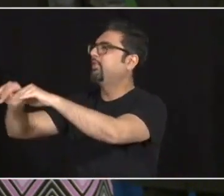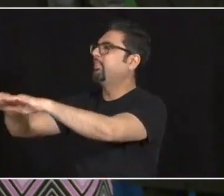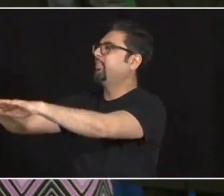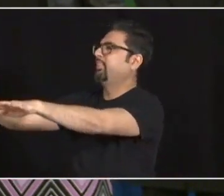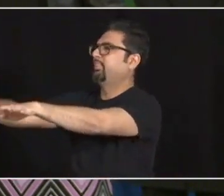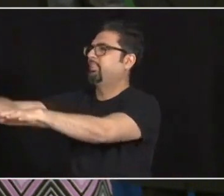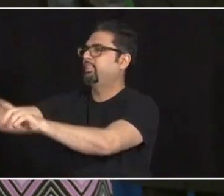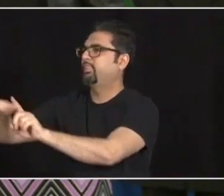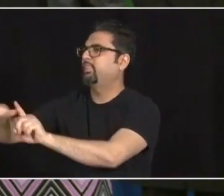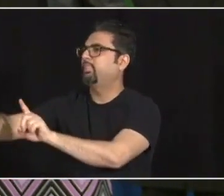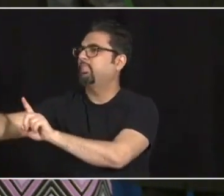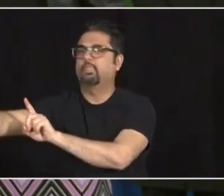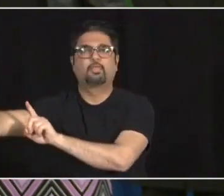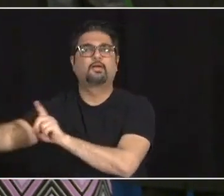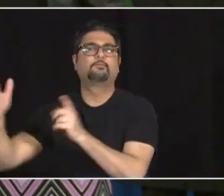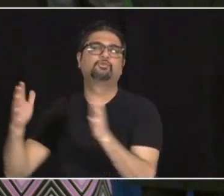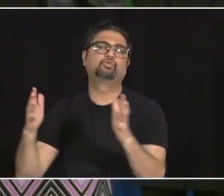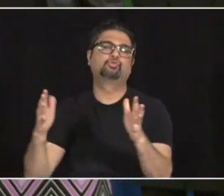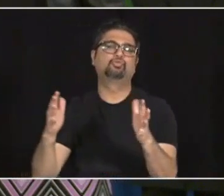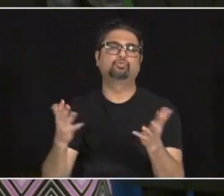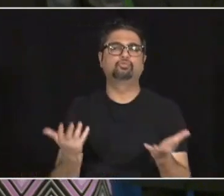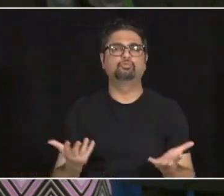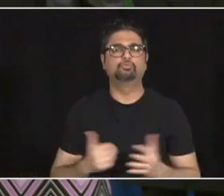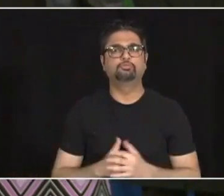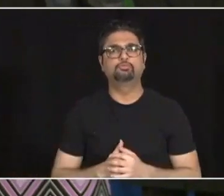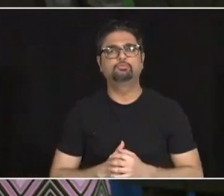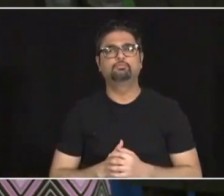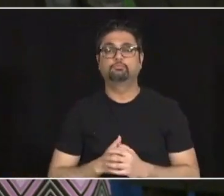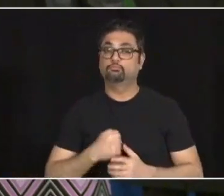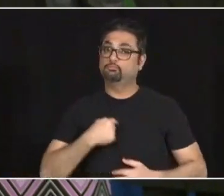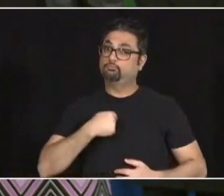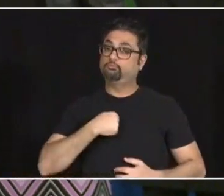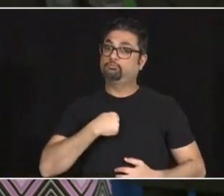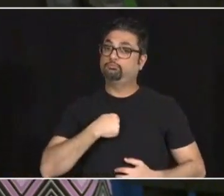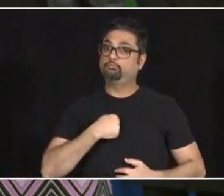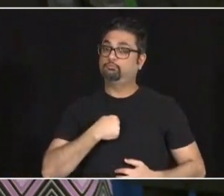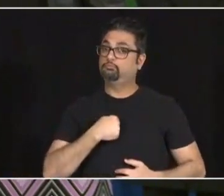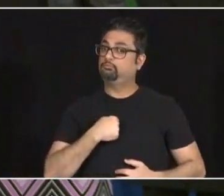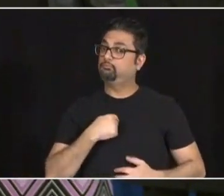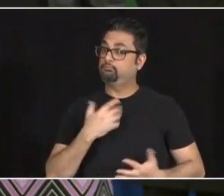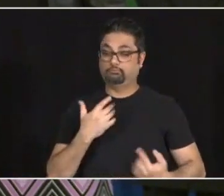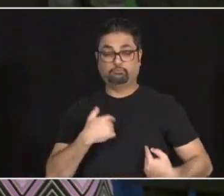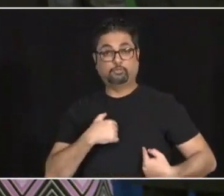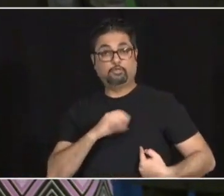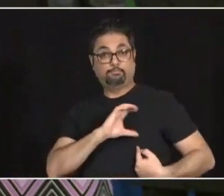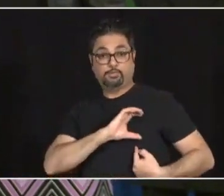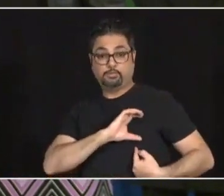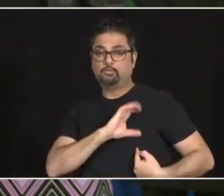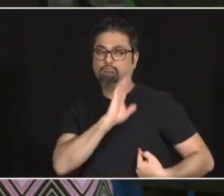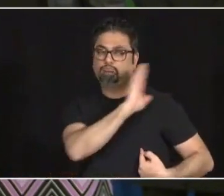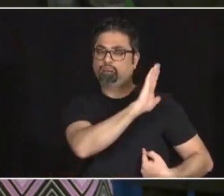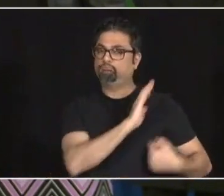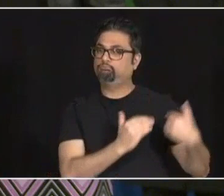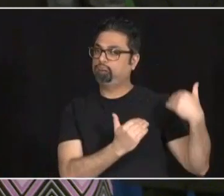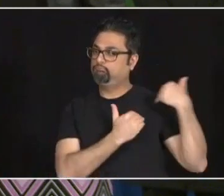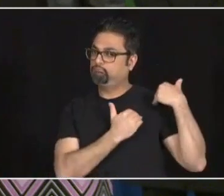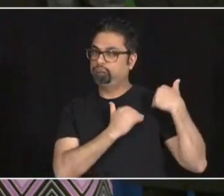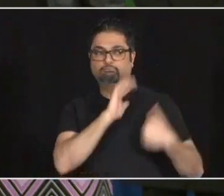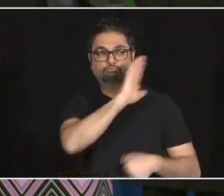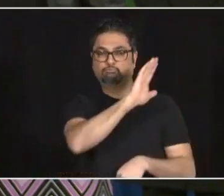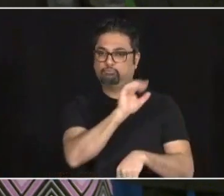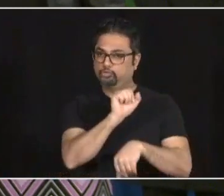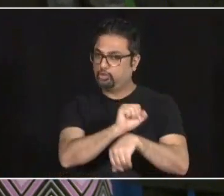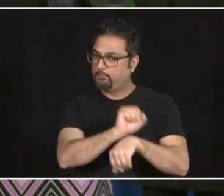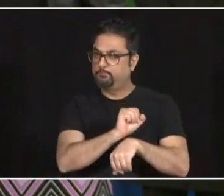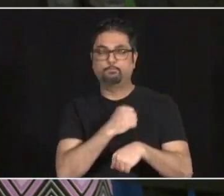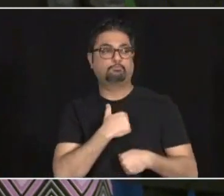COVID-19. Well, I'll leave that up to the police, and I want to thank our police officers across this province. They're absolutely amazing, doing